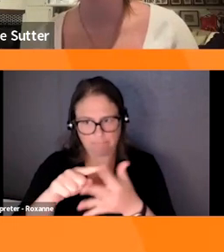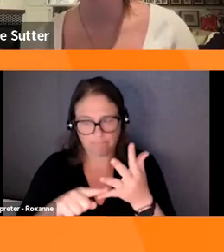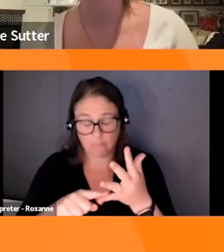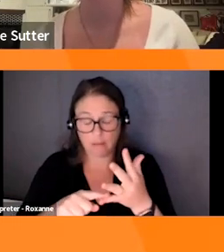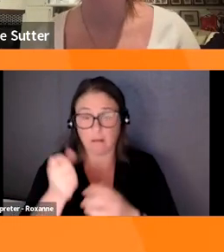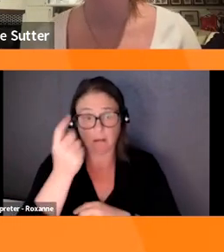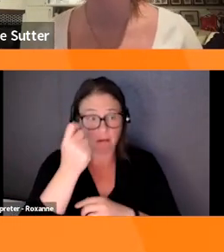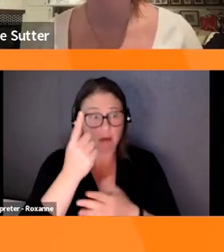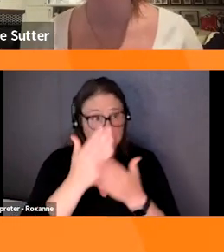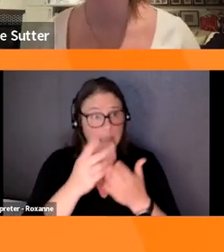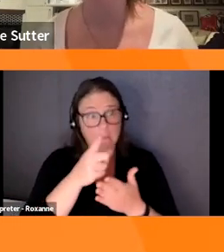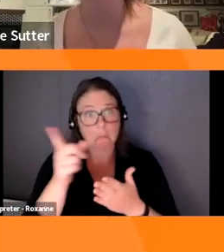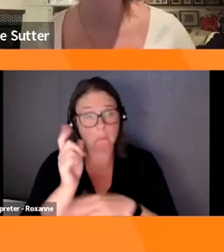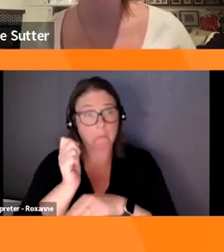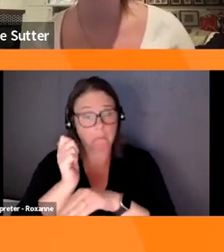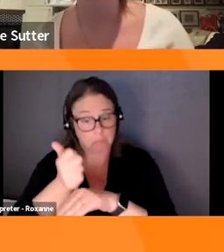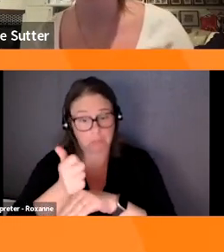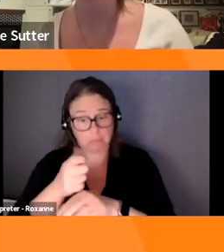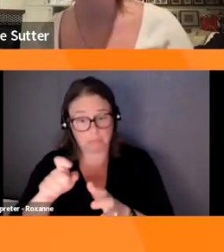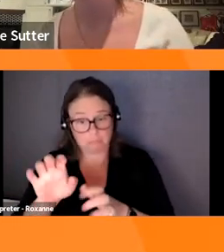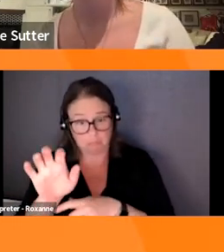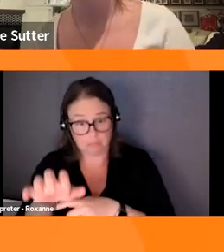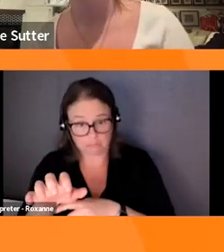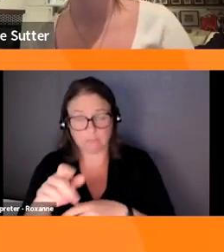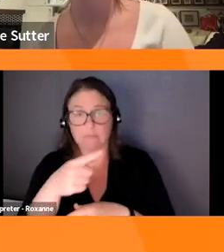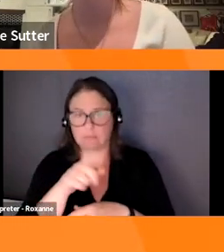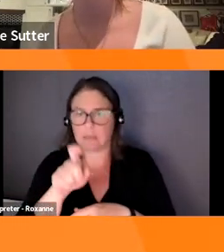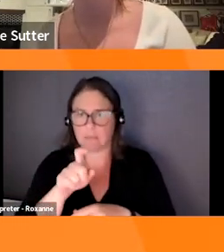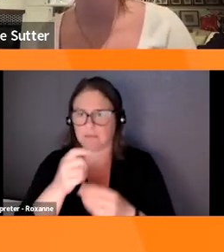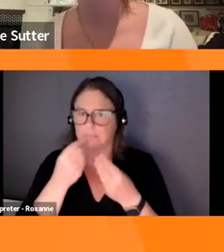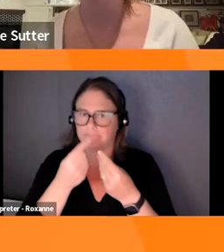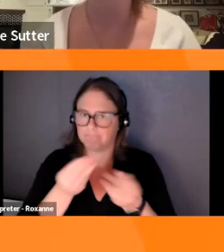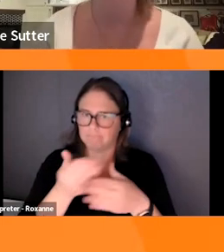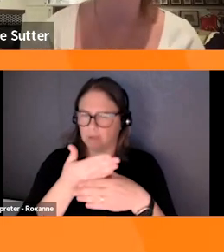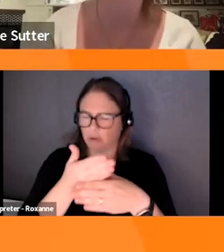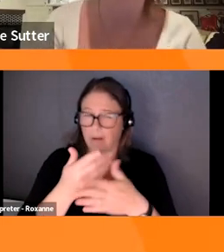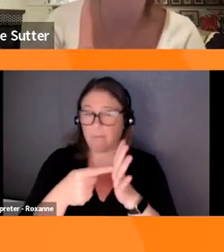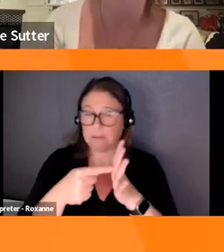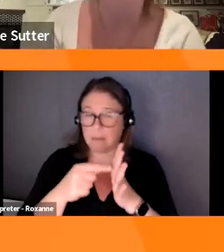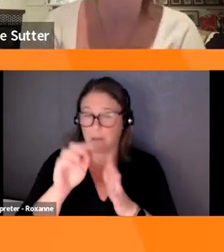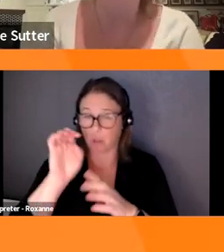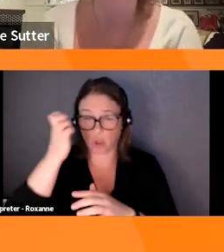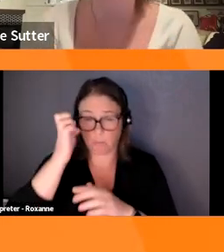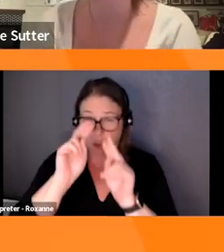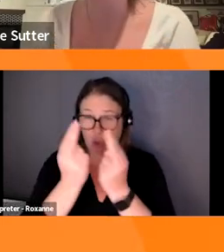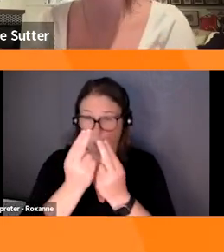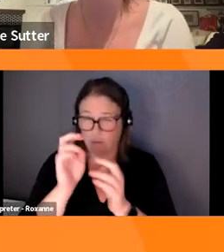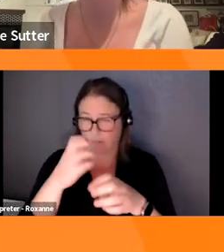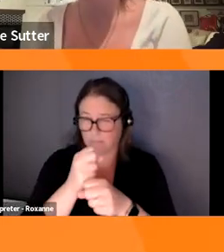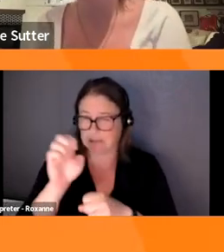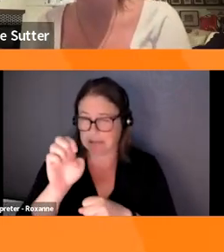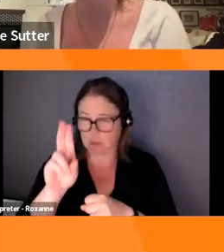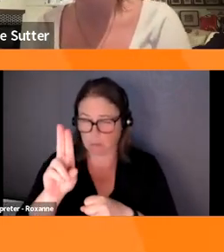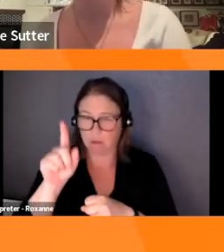mandatory regulations that companies need to disclose to. Like in the EU, there's now the Sustainable Finance